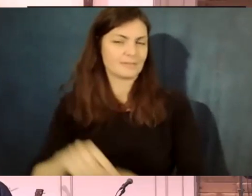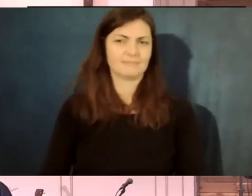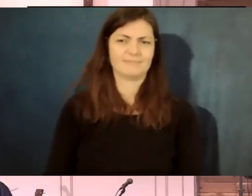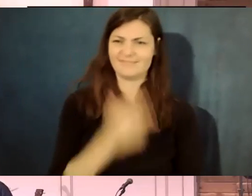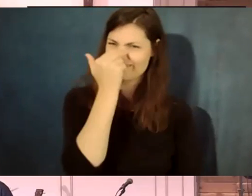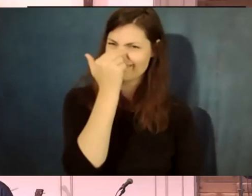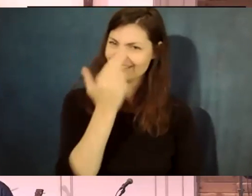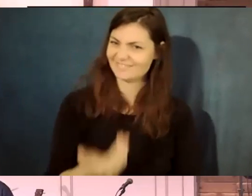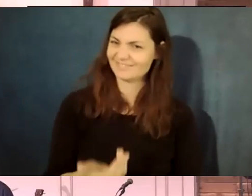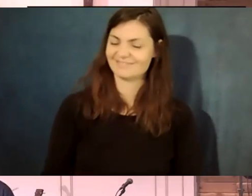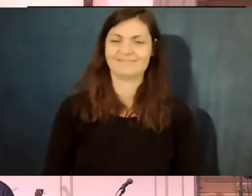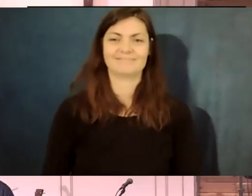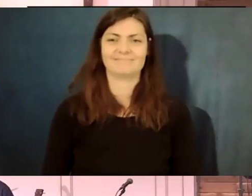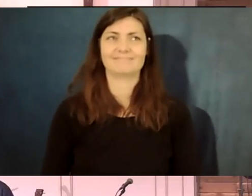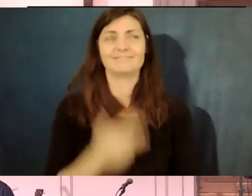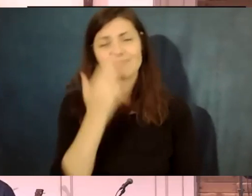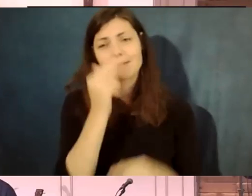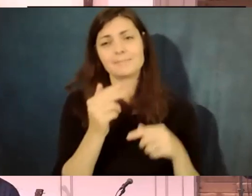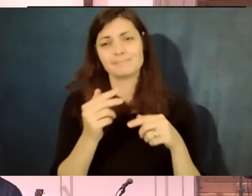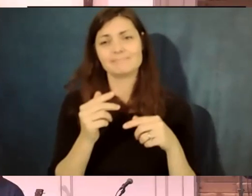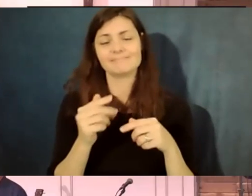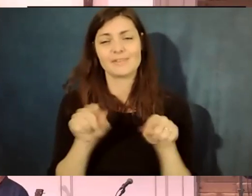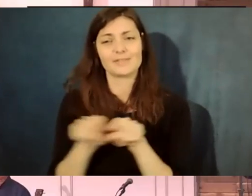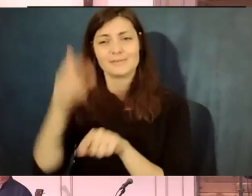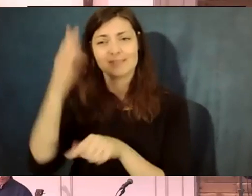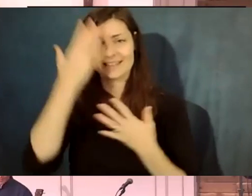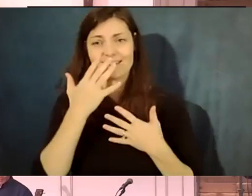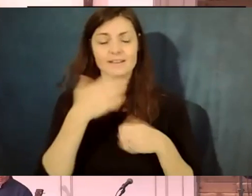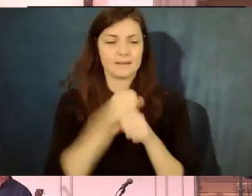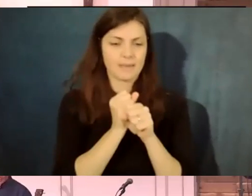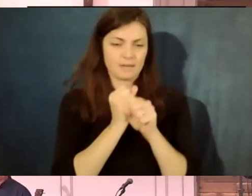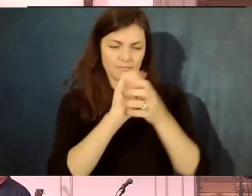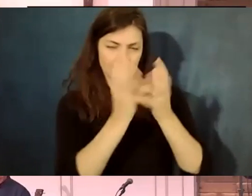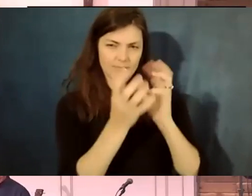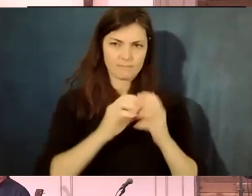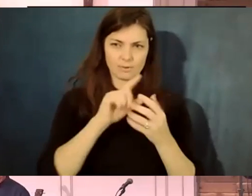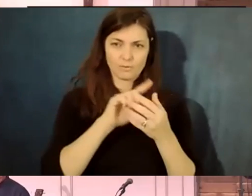It's funny. It's funny and sad at the same time. It made a molded calf. Then